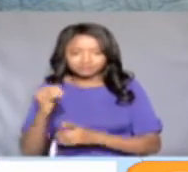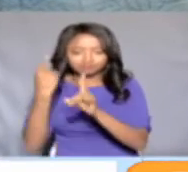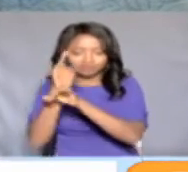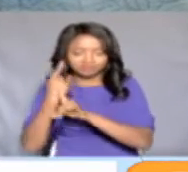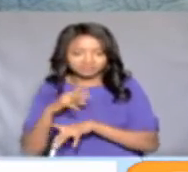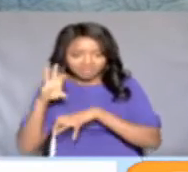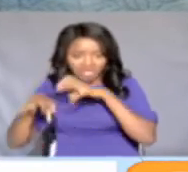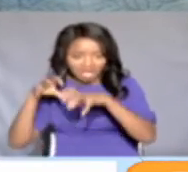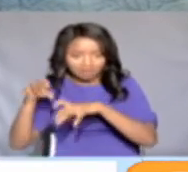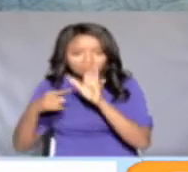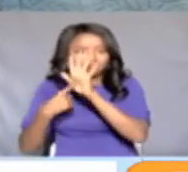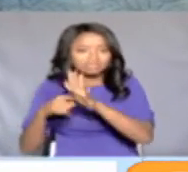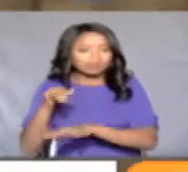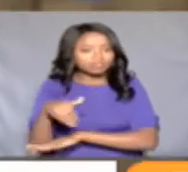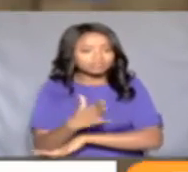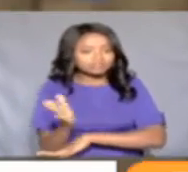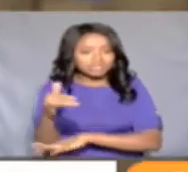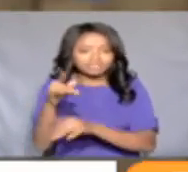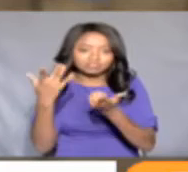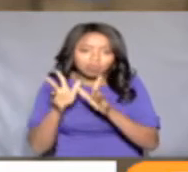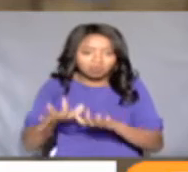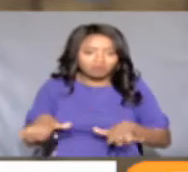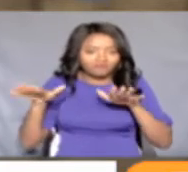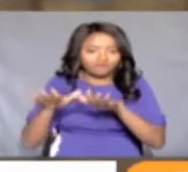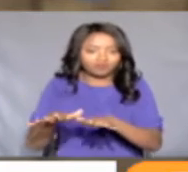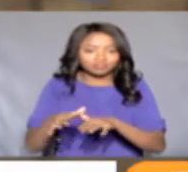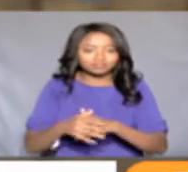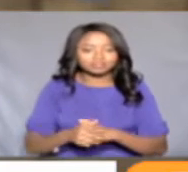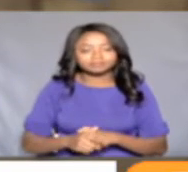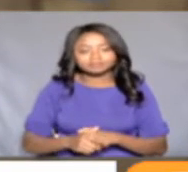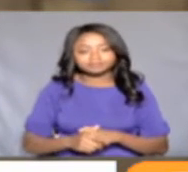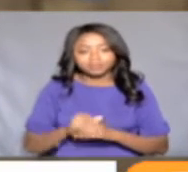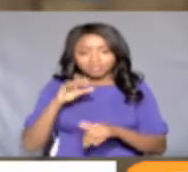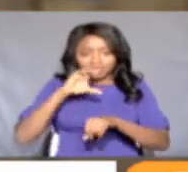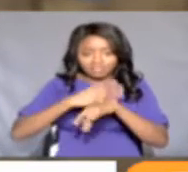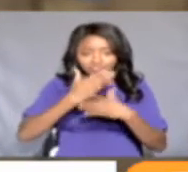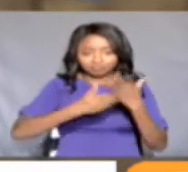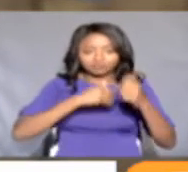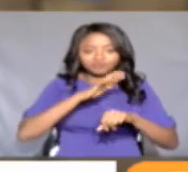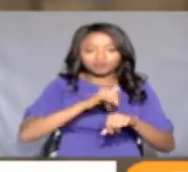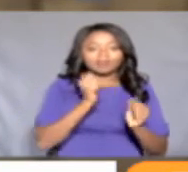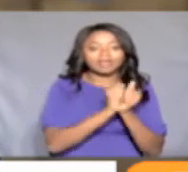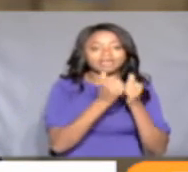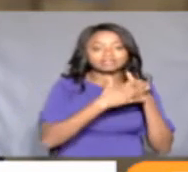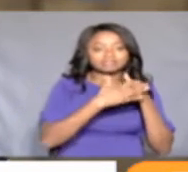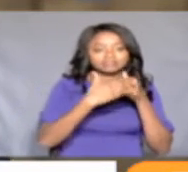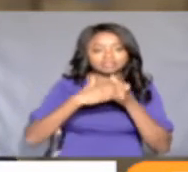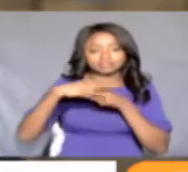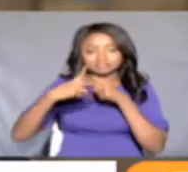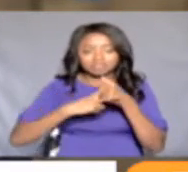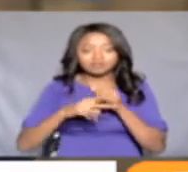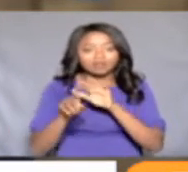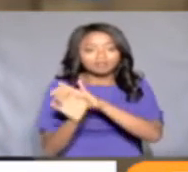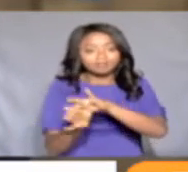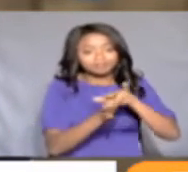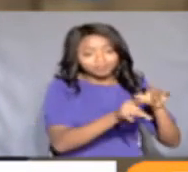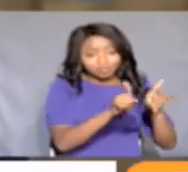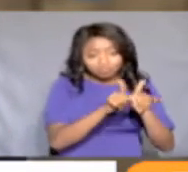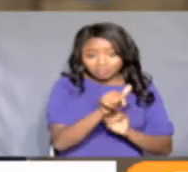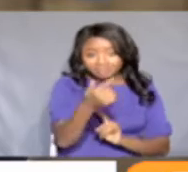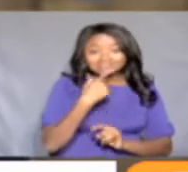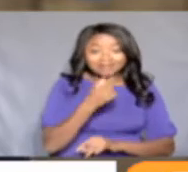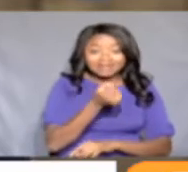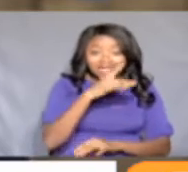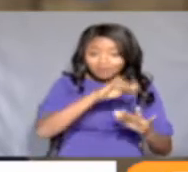species such as snakes or frogs. That is from a report released in 1997. While Phil Mwangi says, herbal medicine is the